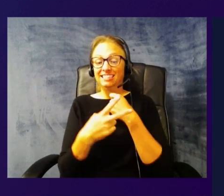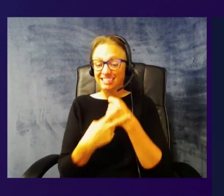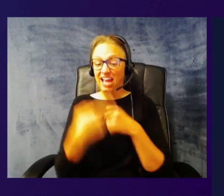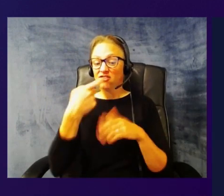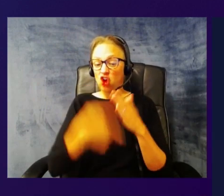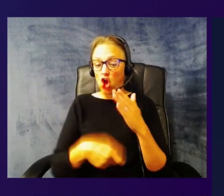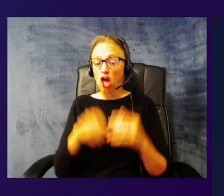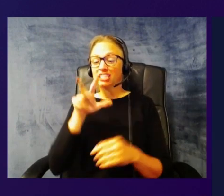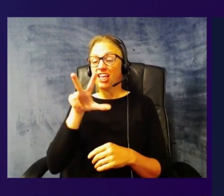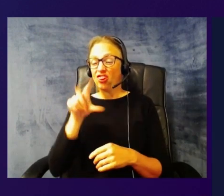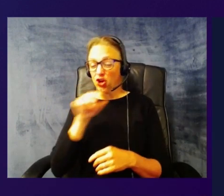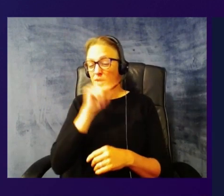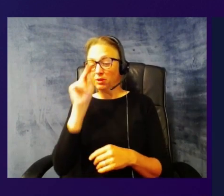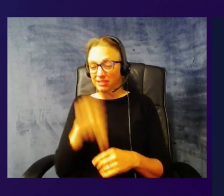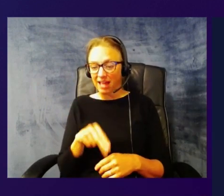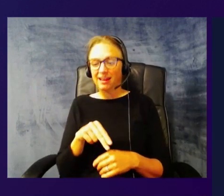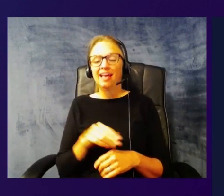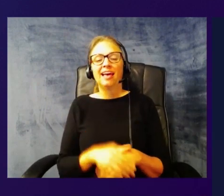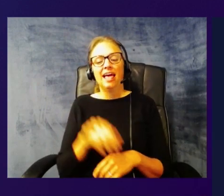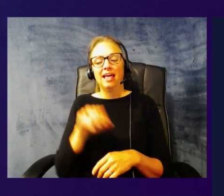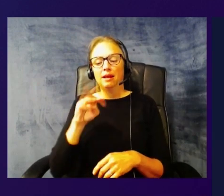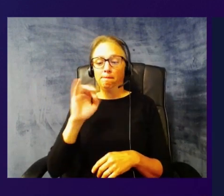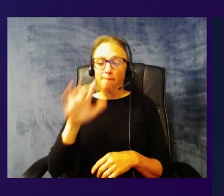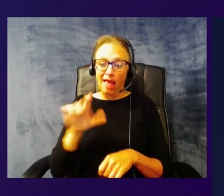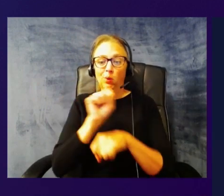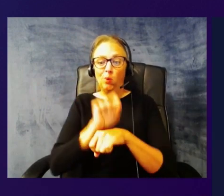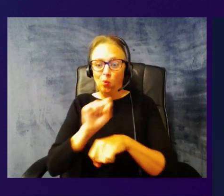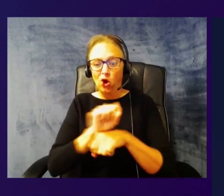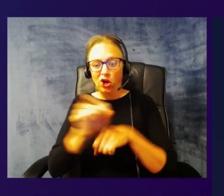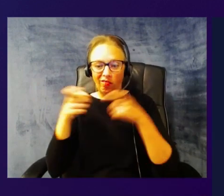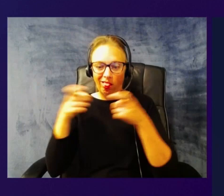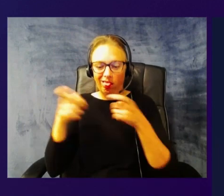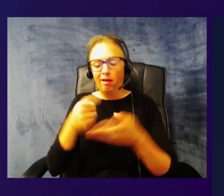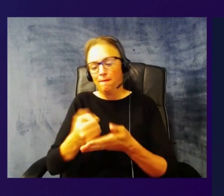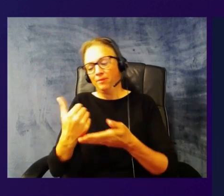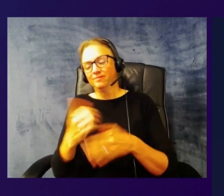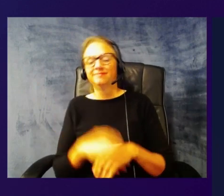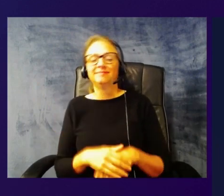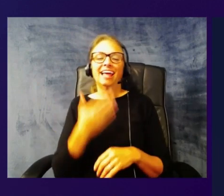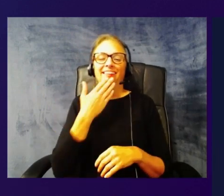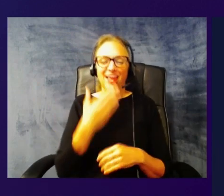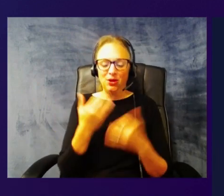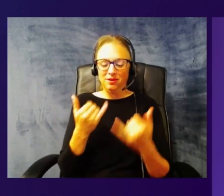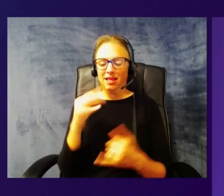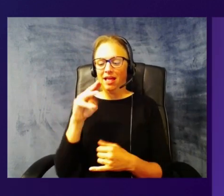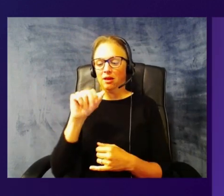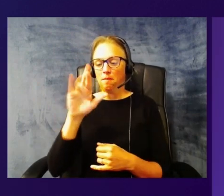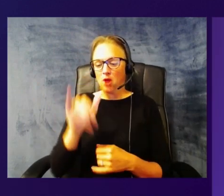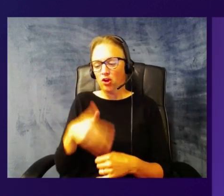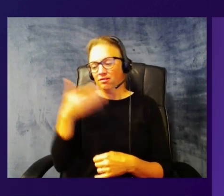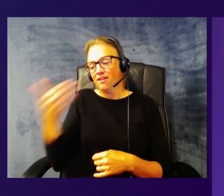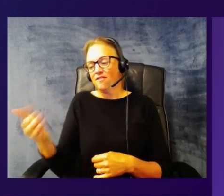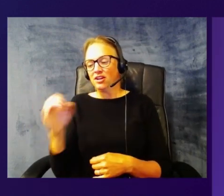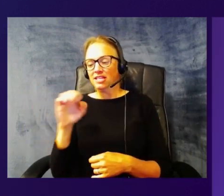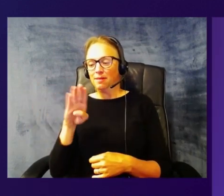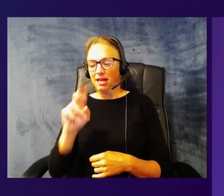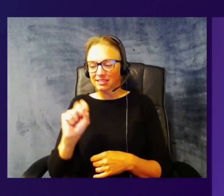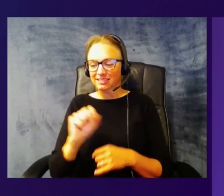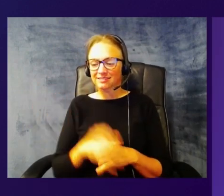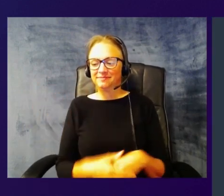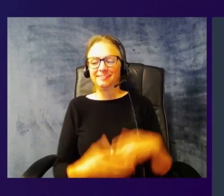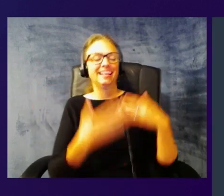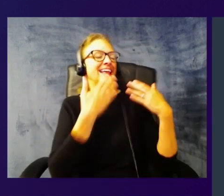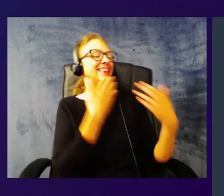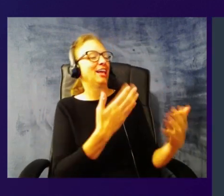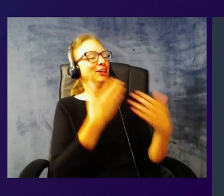eliminated the manual work of managing their file services. Thank you. I will now turn it back over to Mary for EBS. Thank you, thank you.